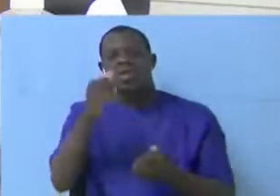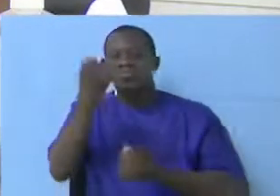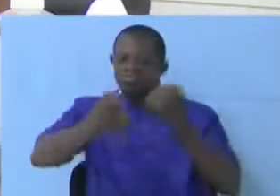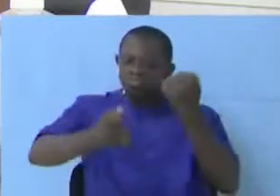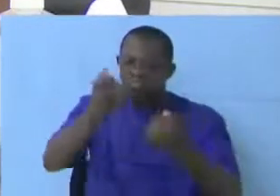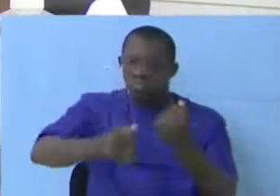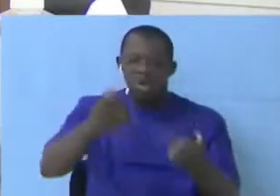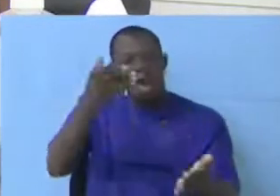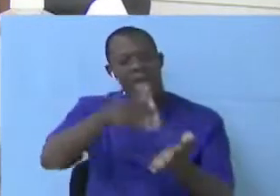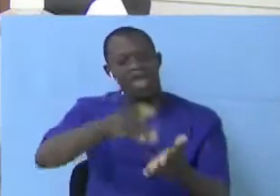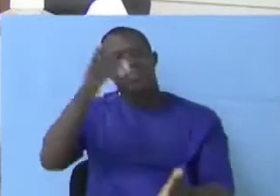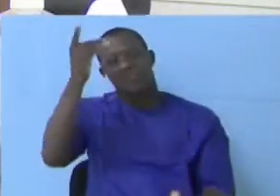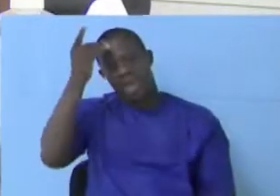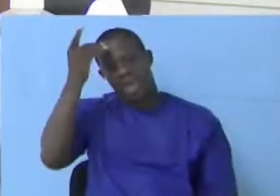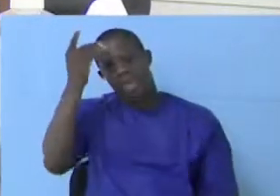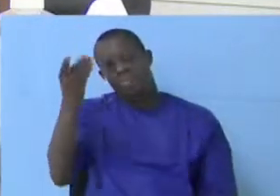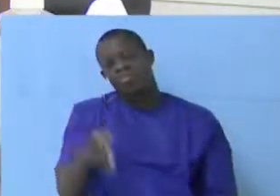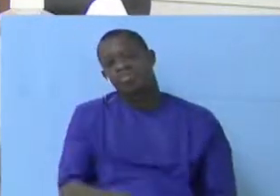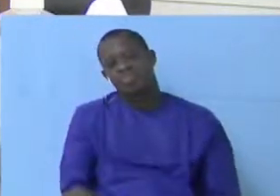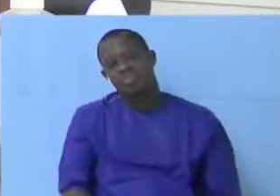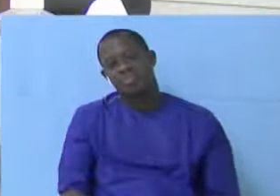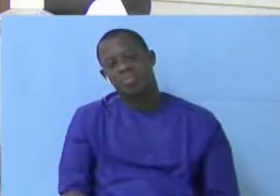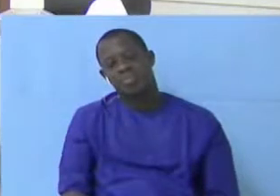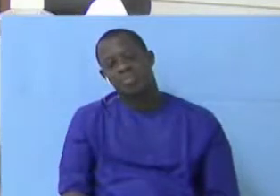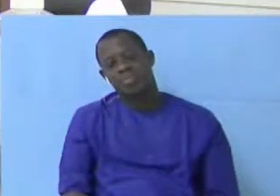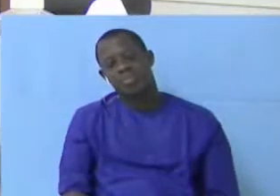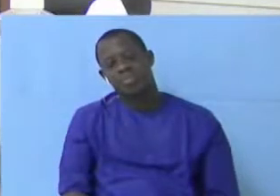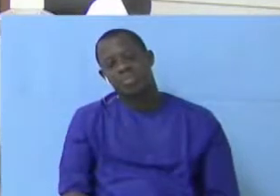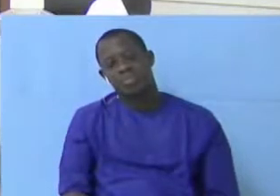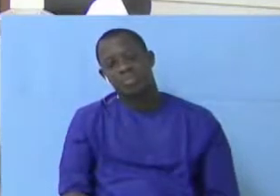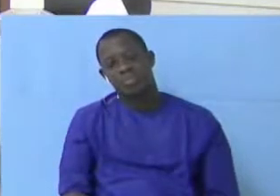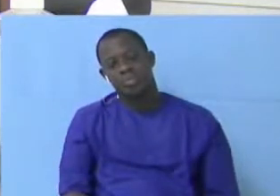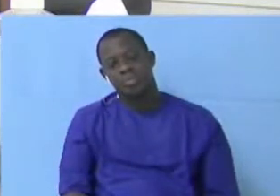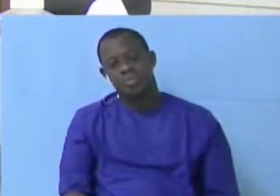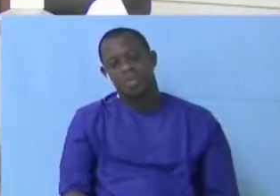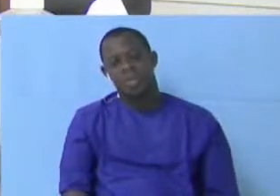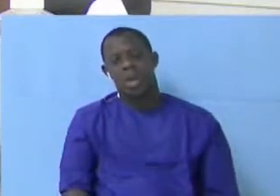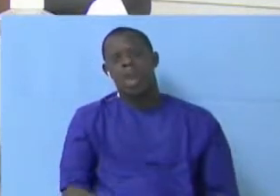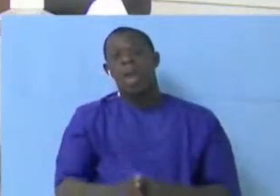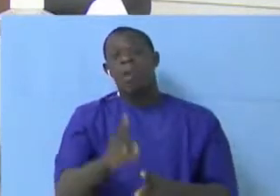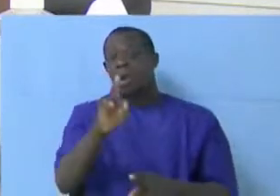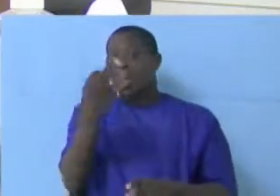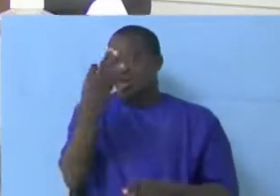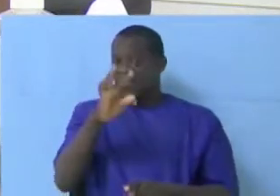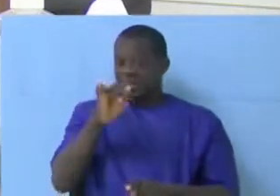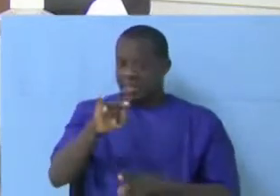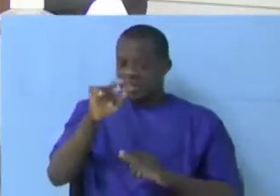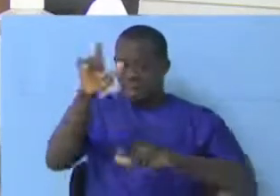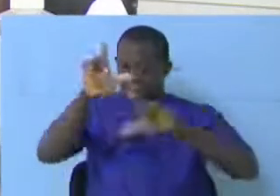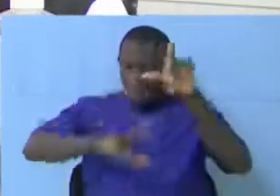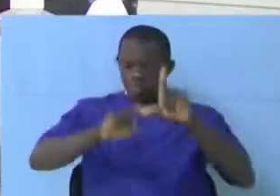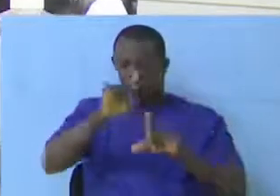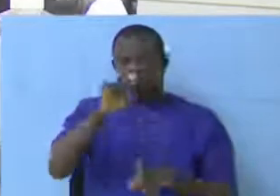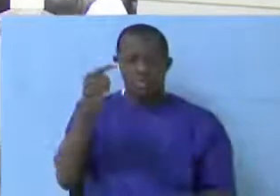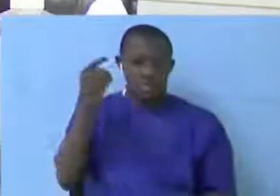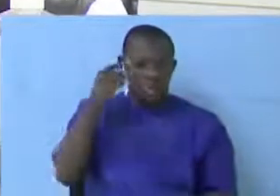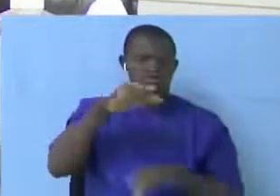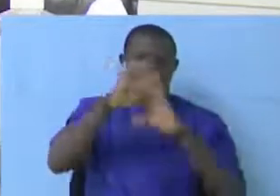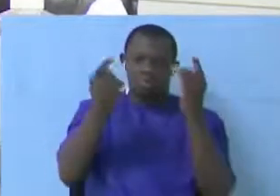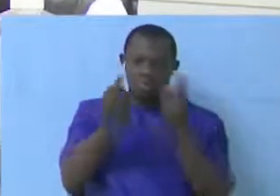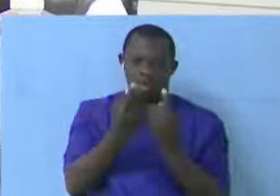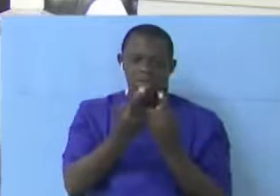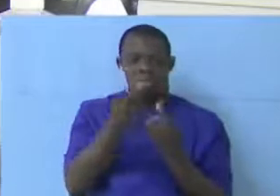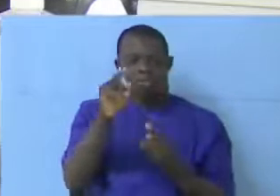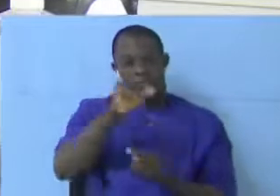bara nga set plus ta ntata. But even at this stage, you did hear some of the things he said. But hani kabi otembe na watu laje yekumodo mwele